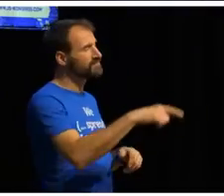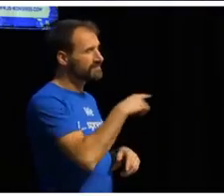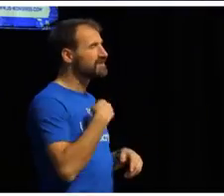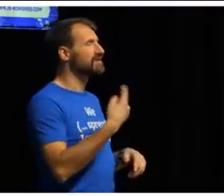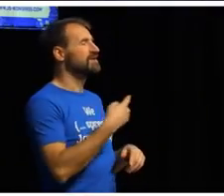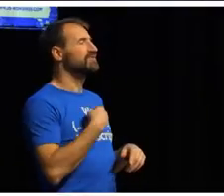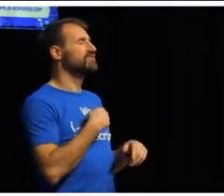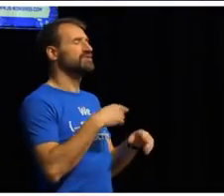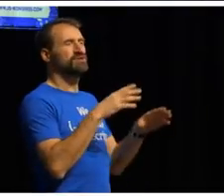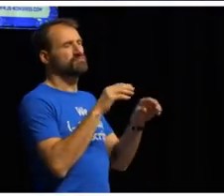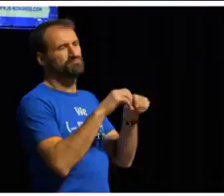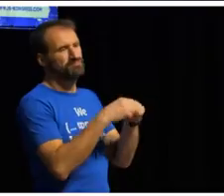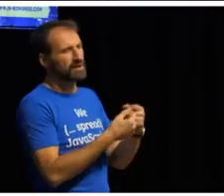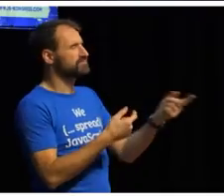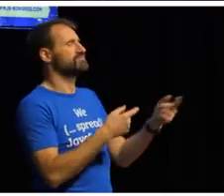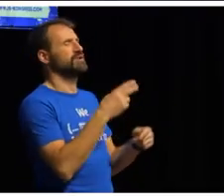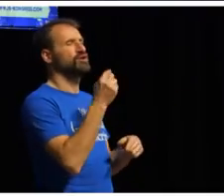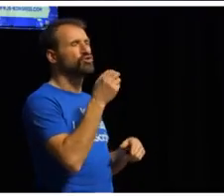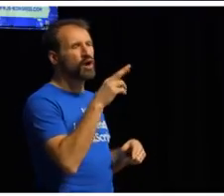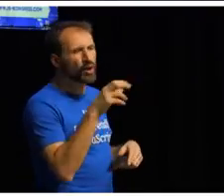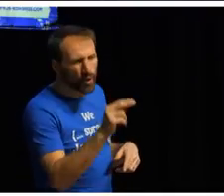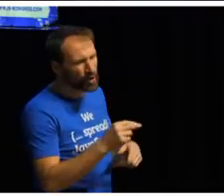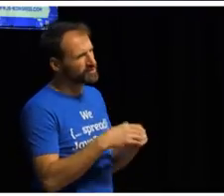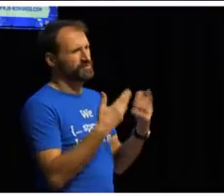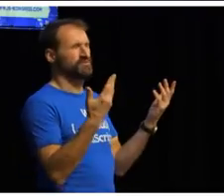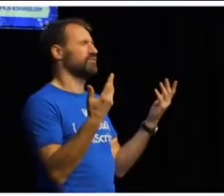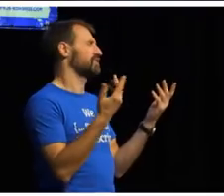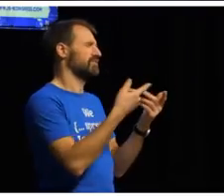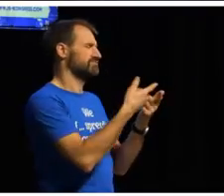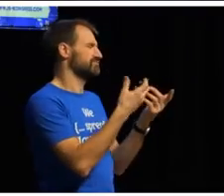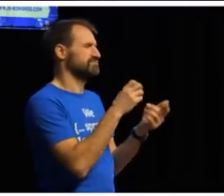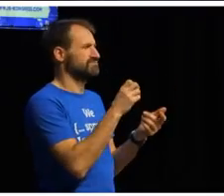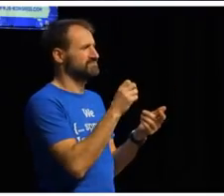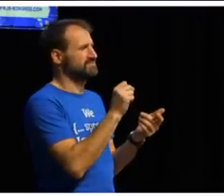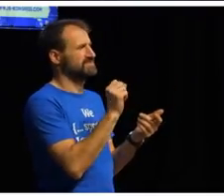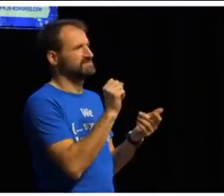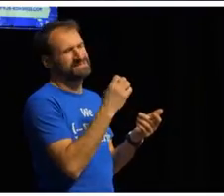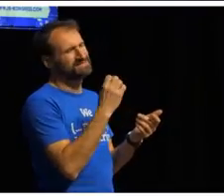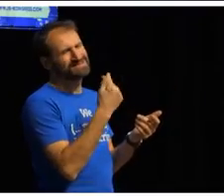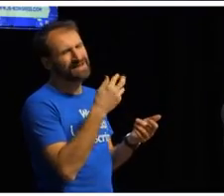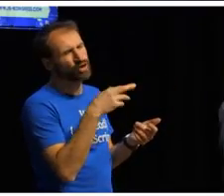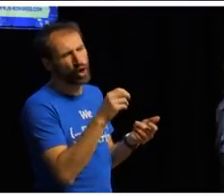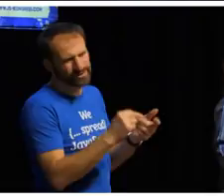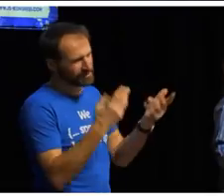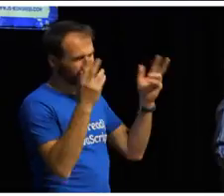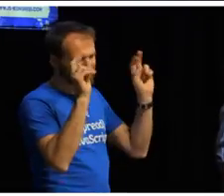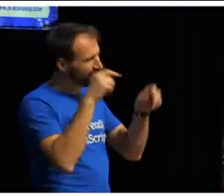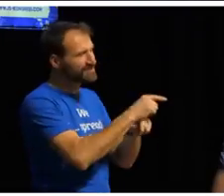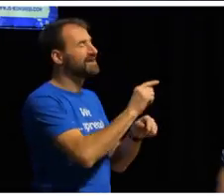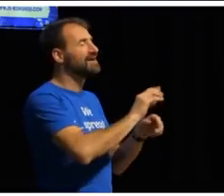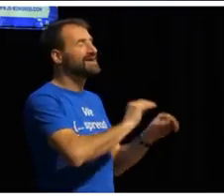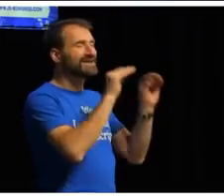or perceptrons, however you may call them, in layers. That's our whole trick. So we're not having one of them, but a